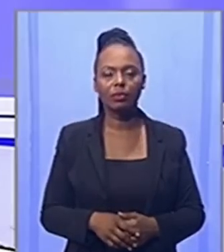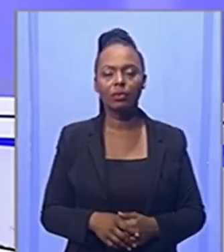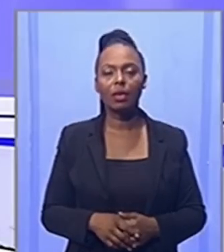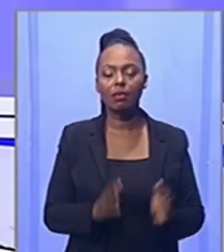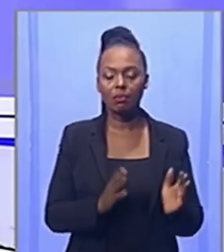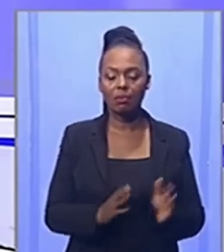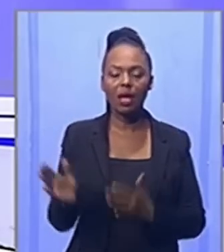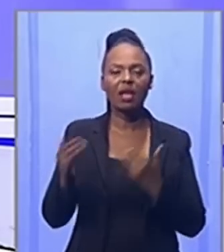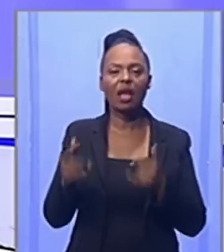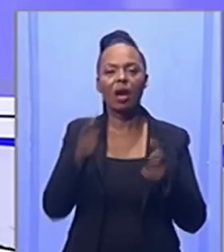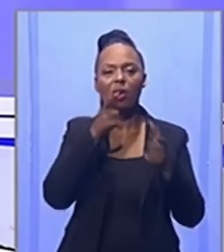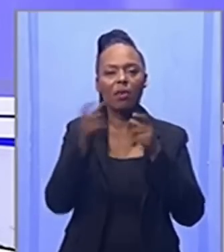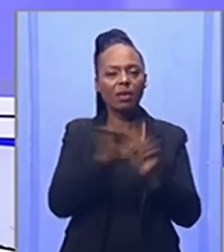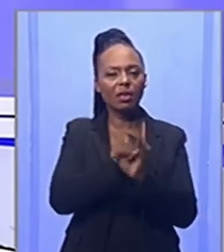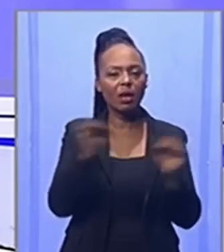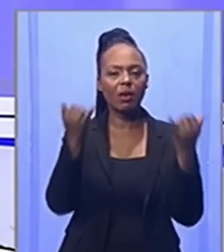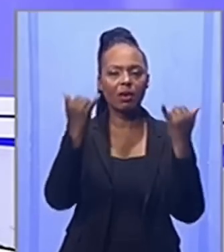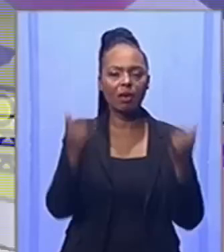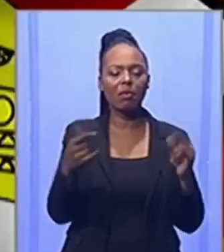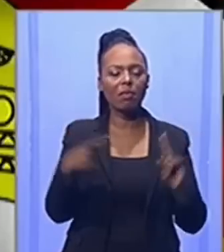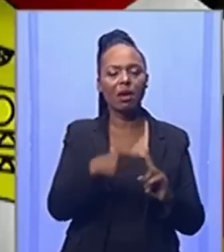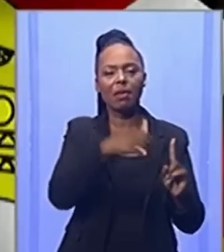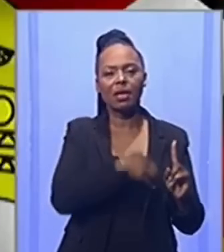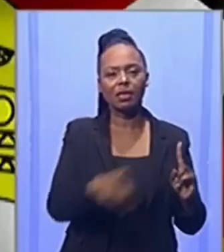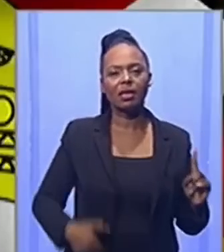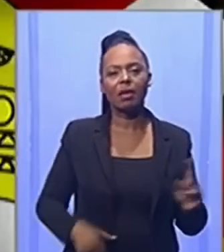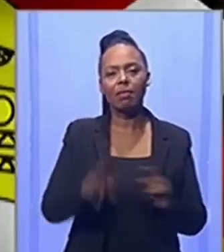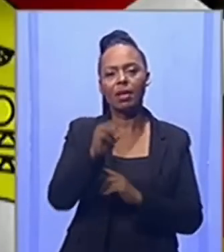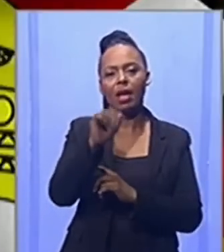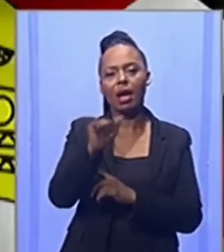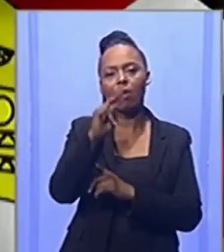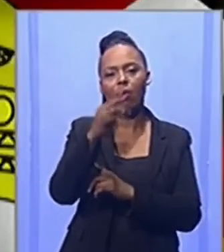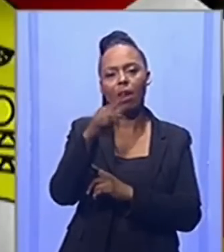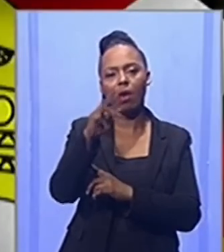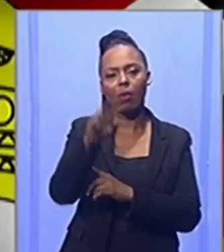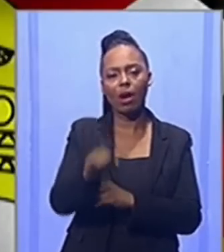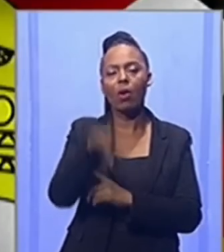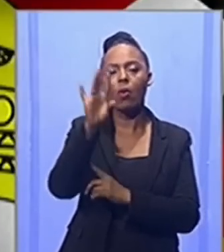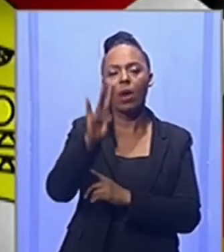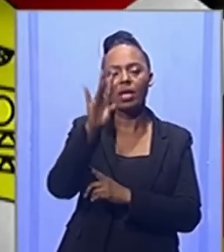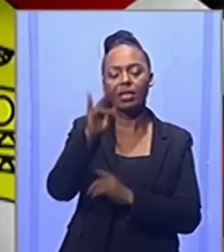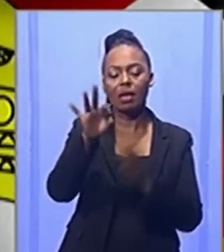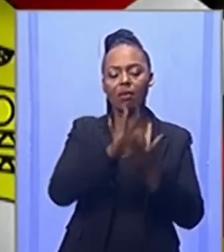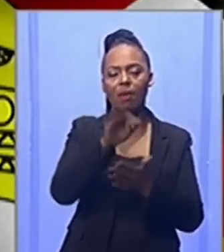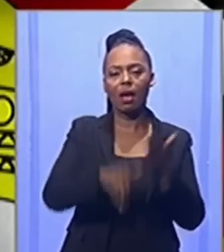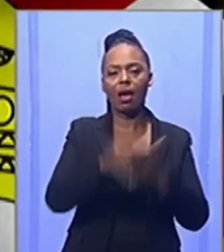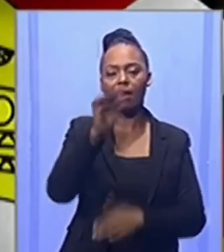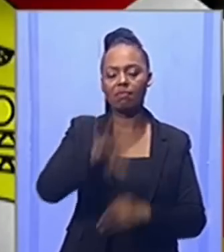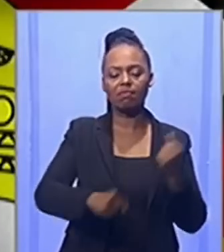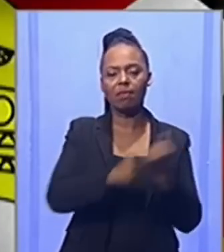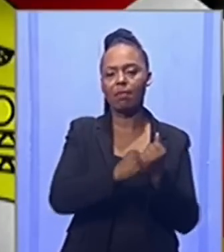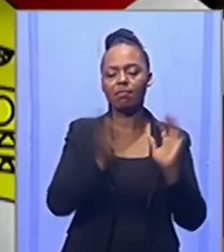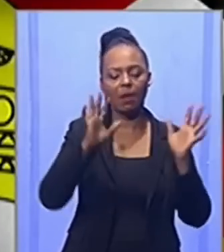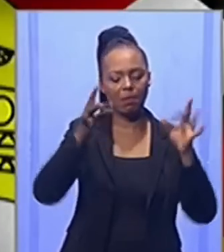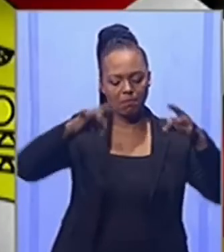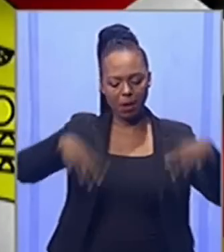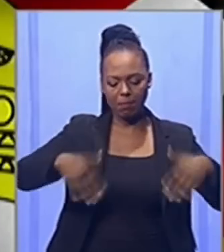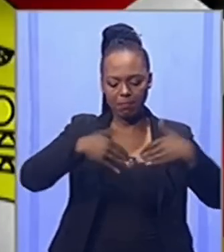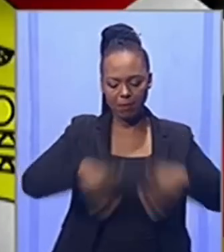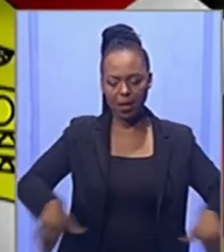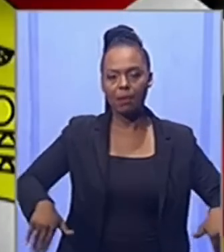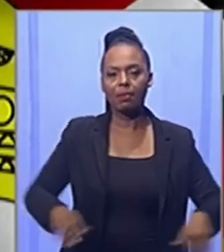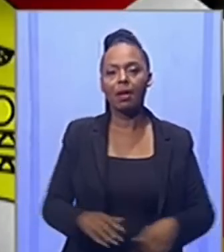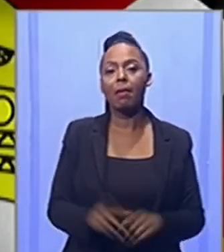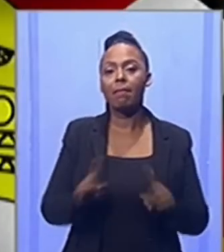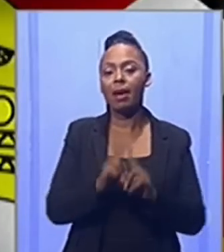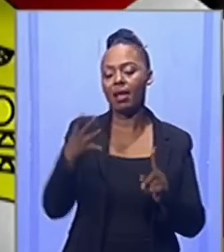Pejana re kopile maikutlo a ho latela polelo ya mo Presidente Mnangagwa hore dikgetho tsa Laboraro di ke tsa ba le leeme le ha mokgwabahanyetsi o sa dumelane le yena.